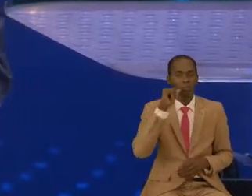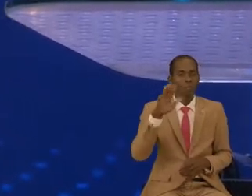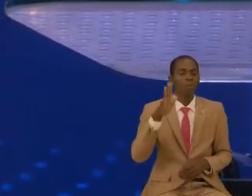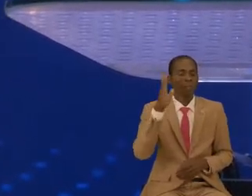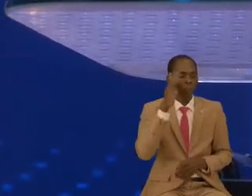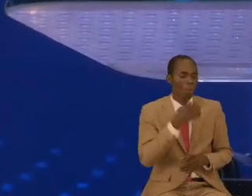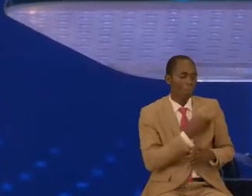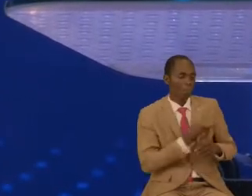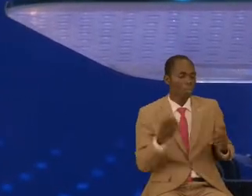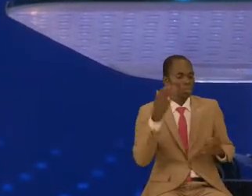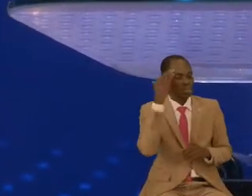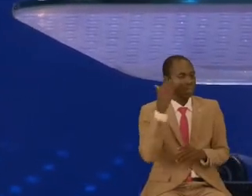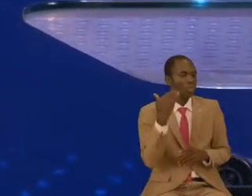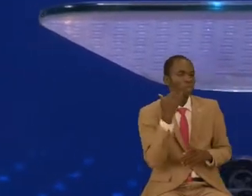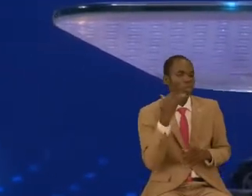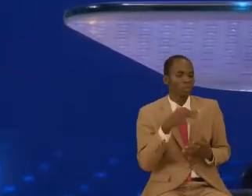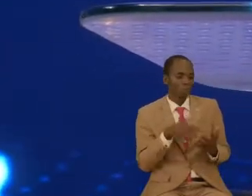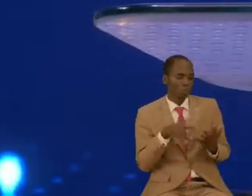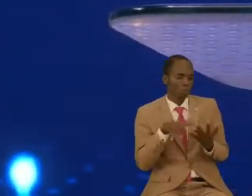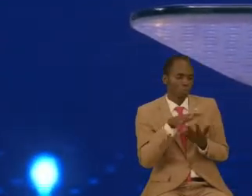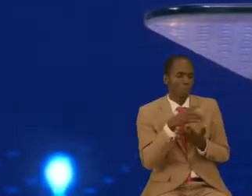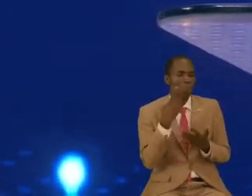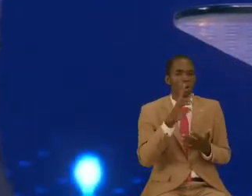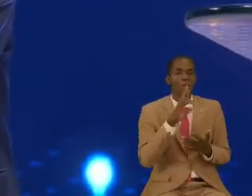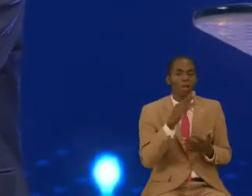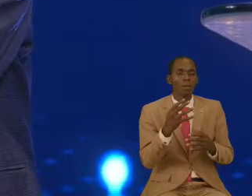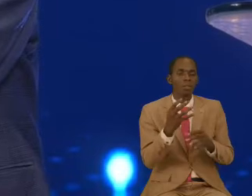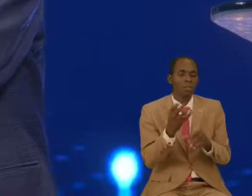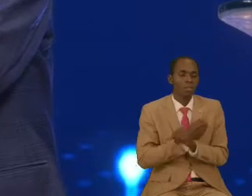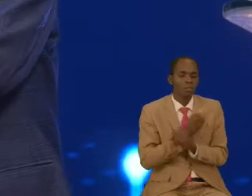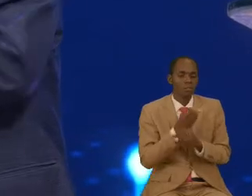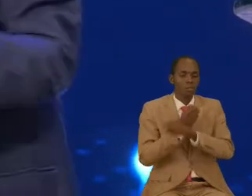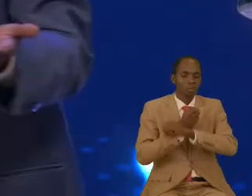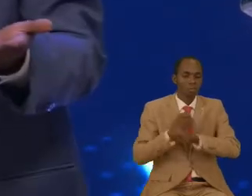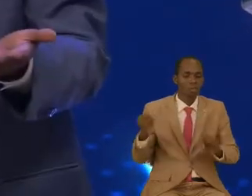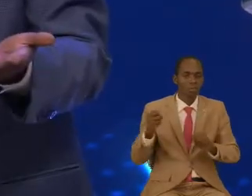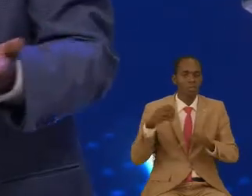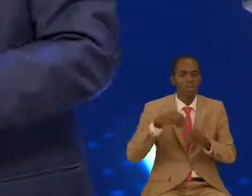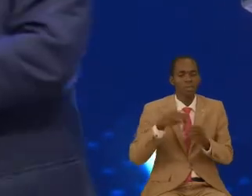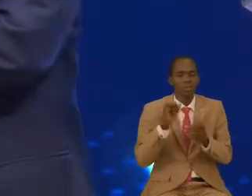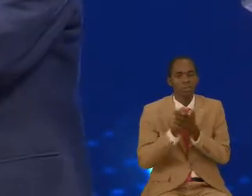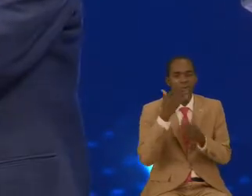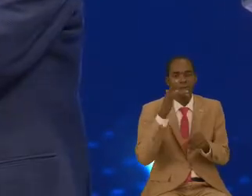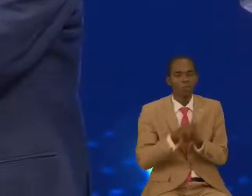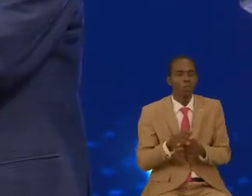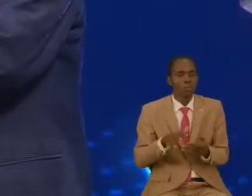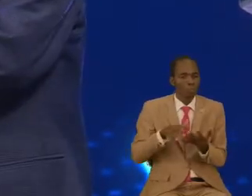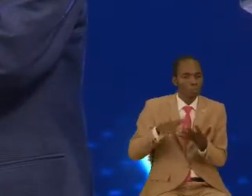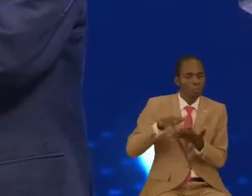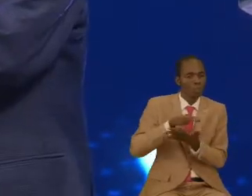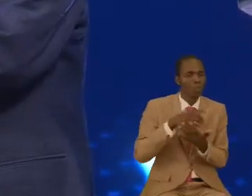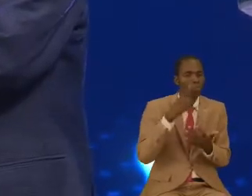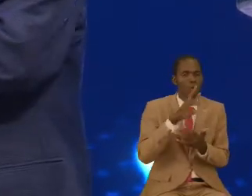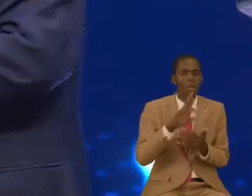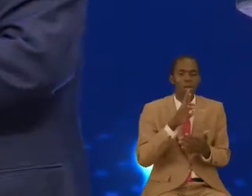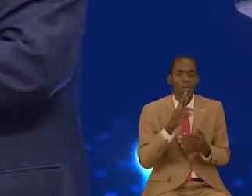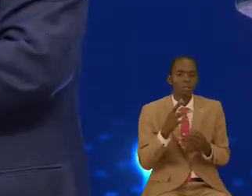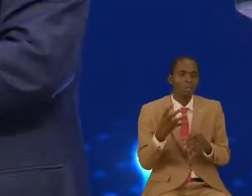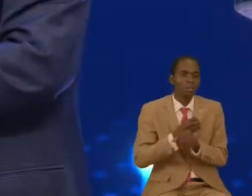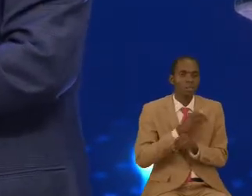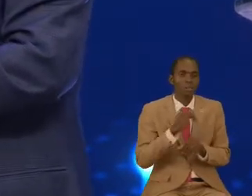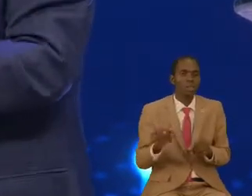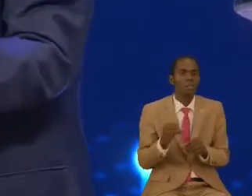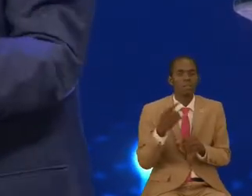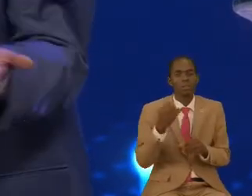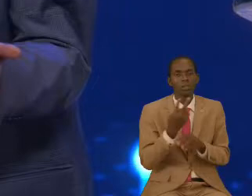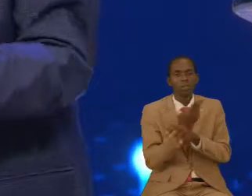head. Those who have taken refuge in that promise, those who have taken their redemption